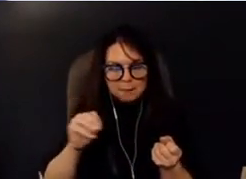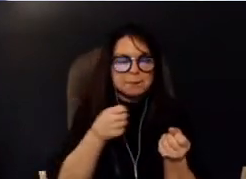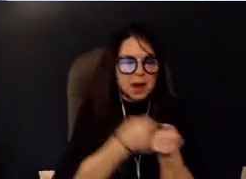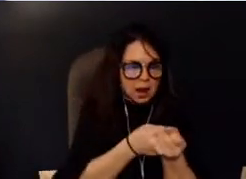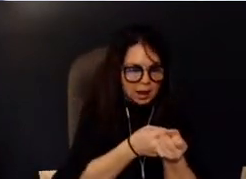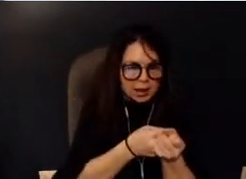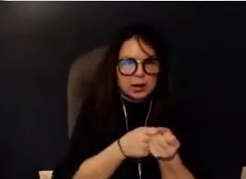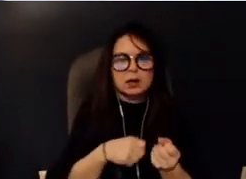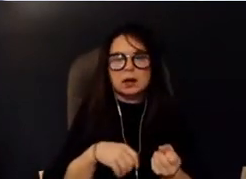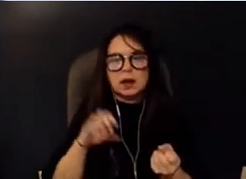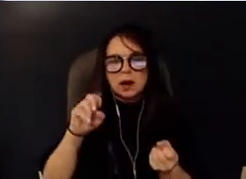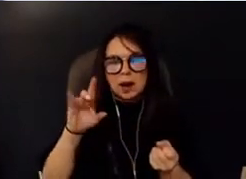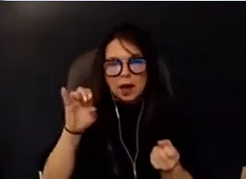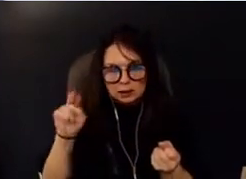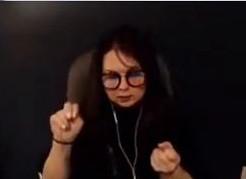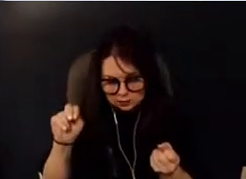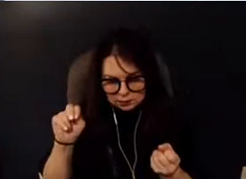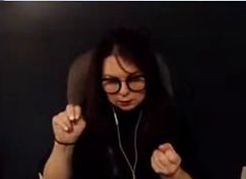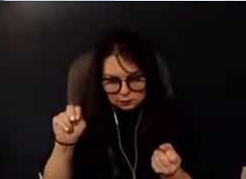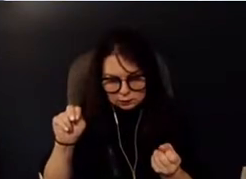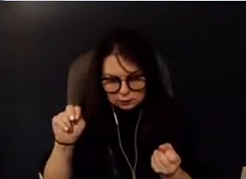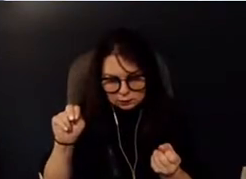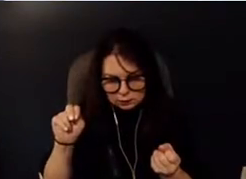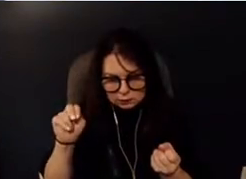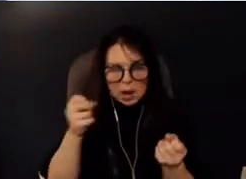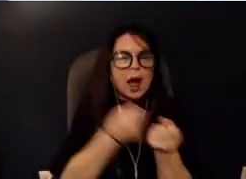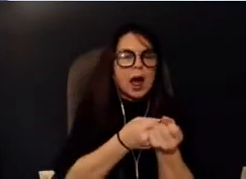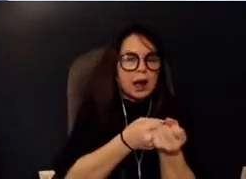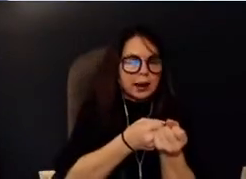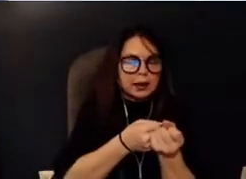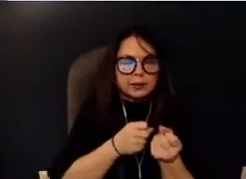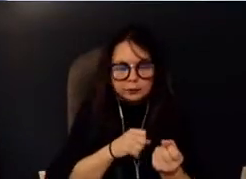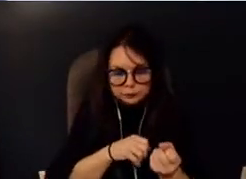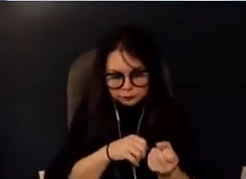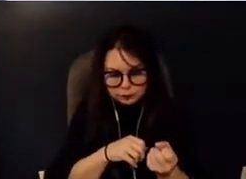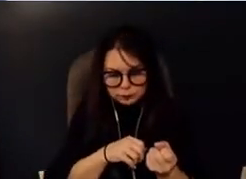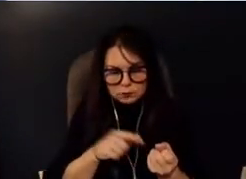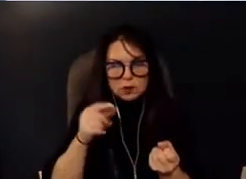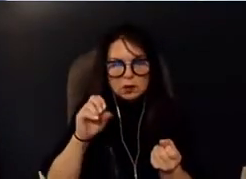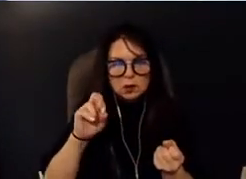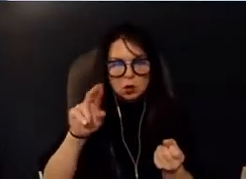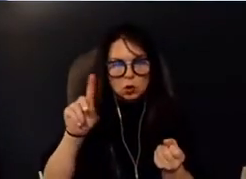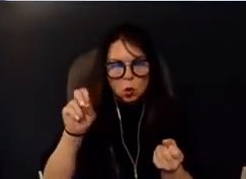Ellison. Aye. Councilmember Gordon.